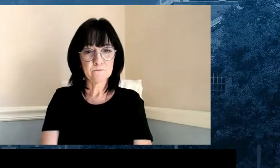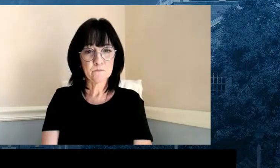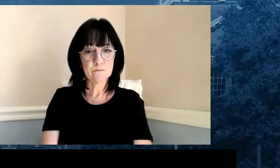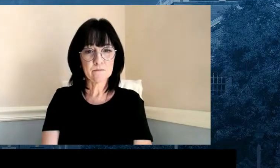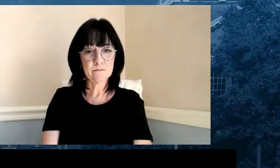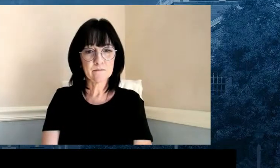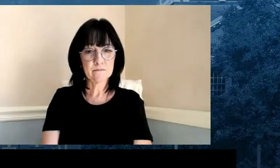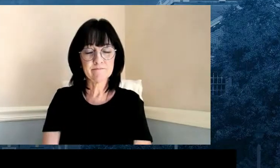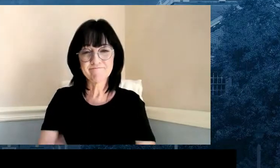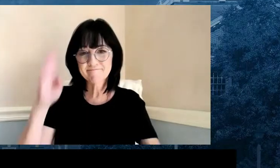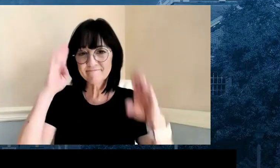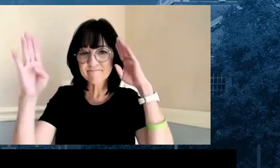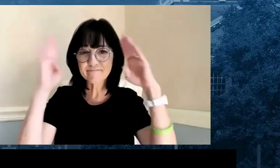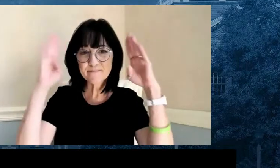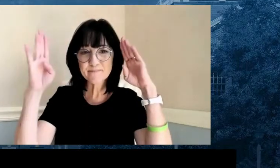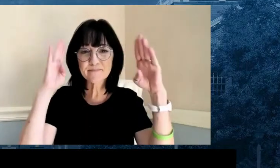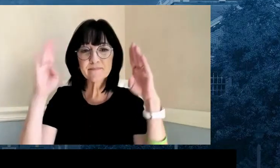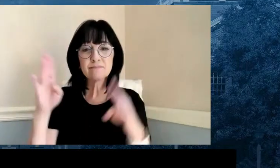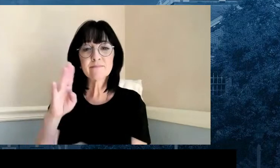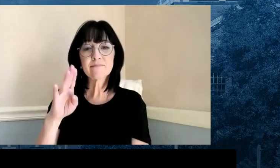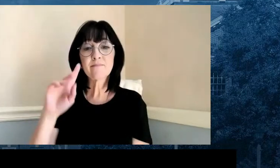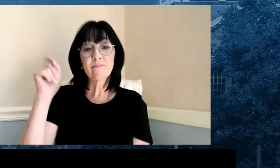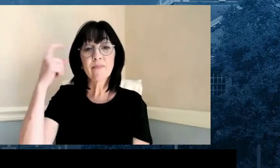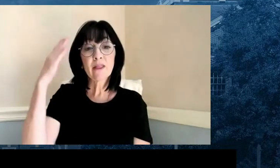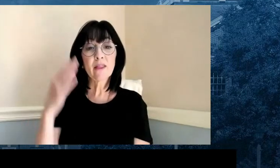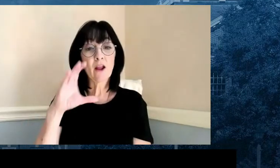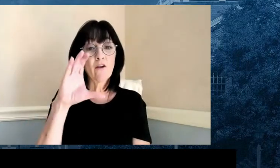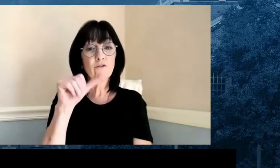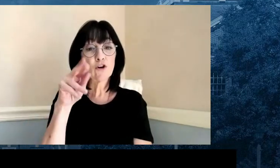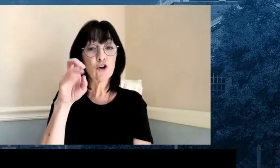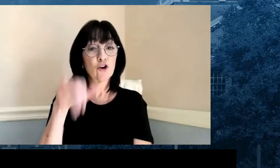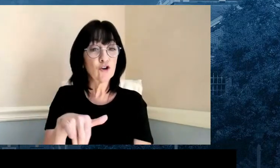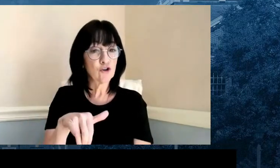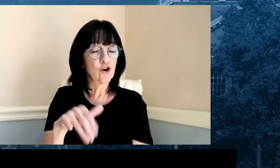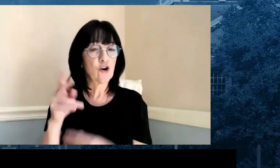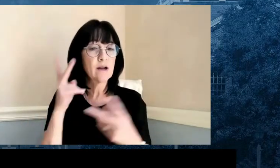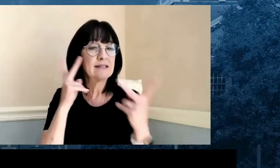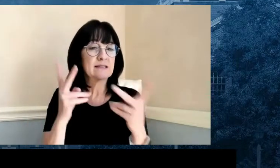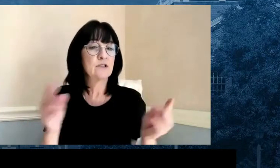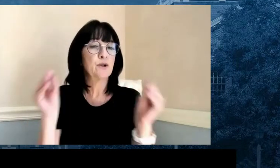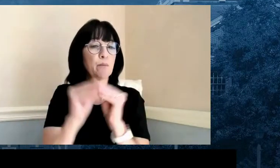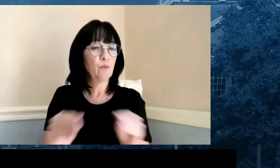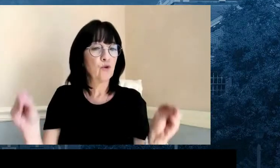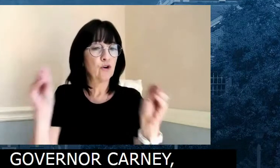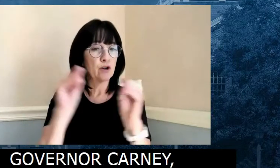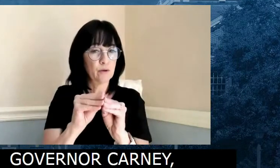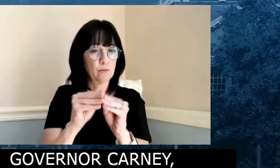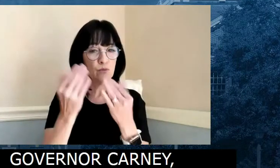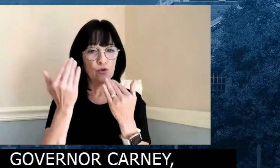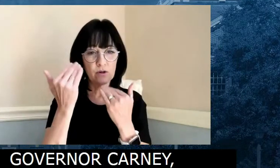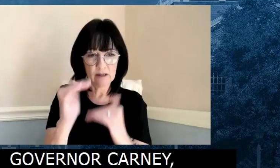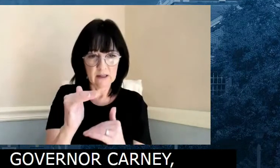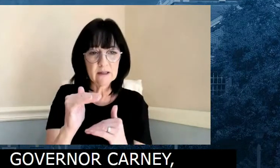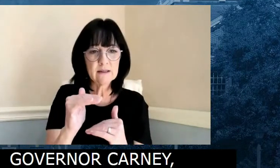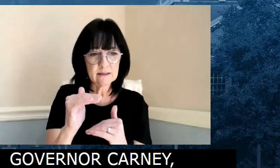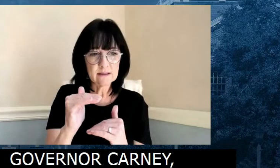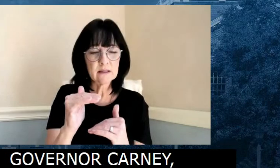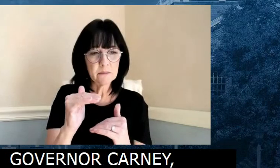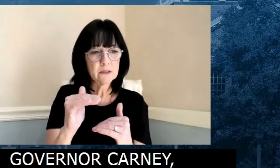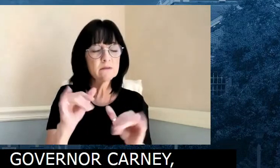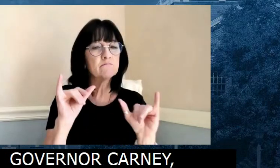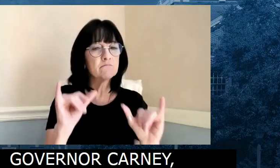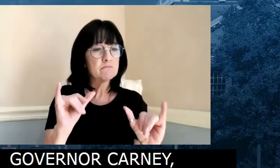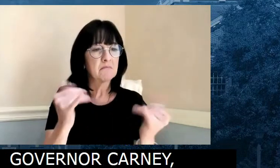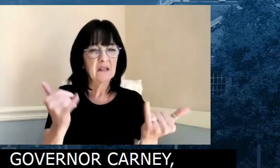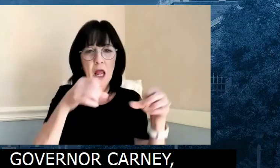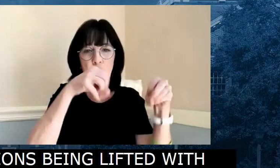Hi, everyone. Thanks so much. Governor Carney, wondering as we see more and more restrictions being lifted, when you will consider lifting the COVID-19 state of